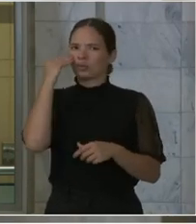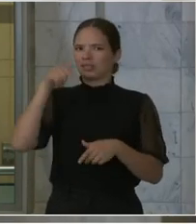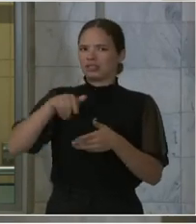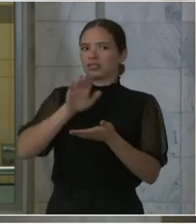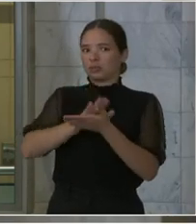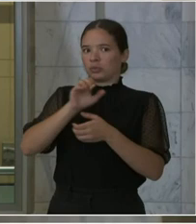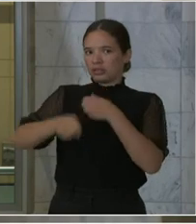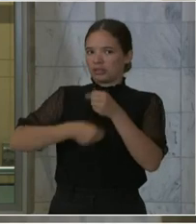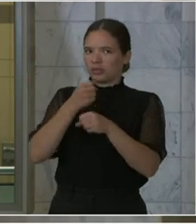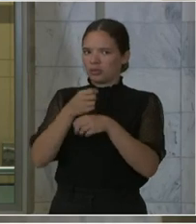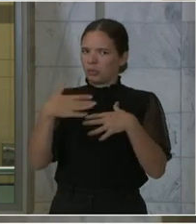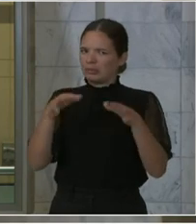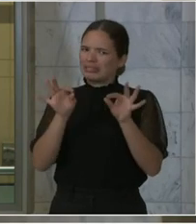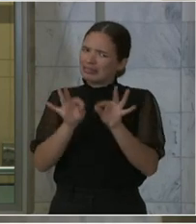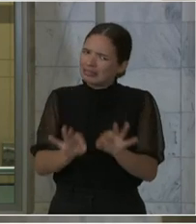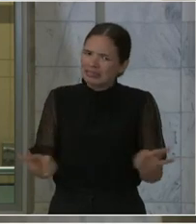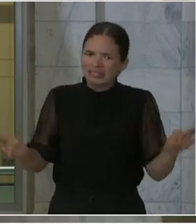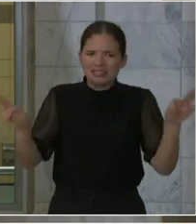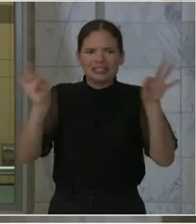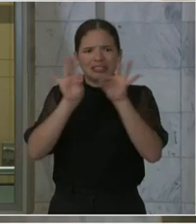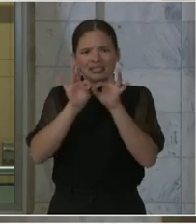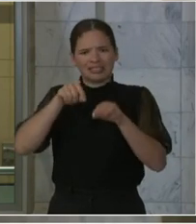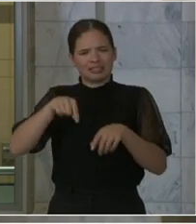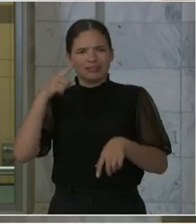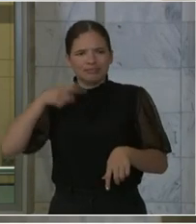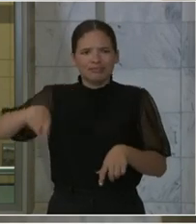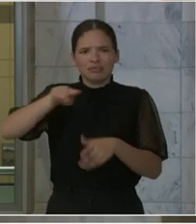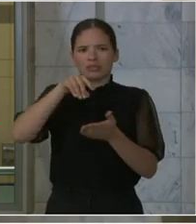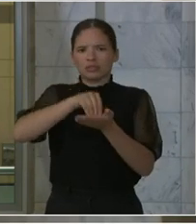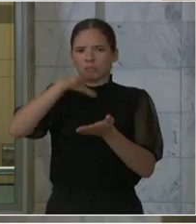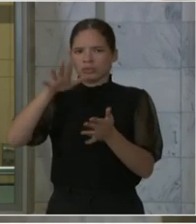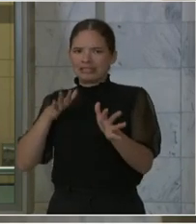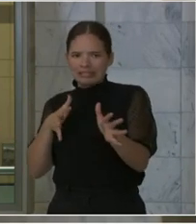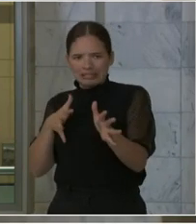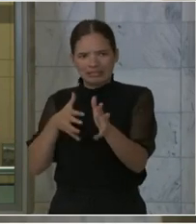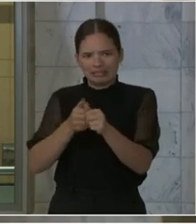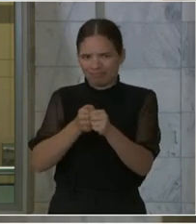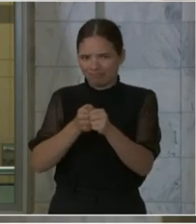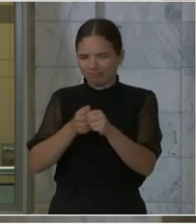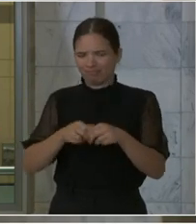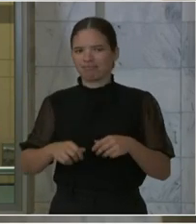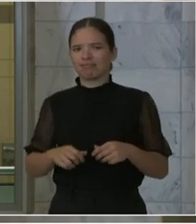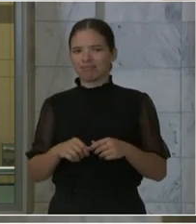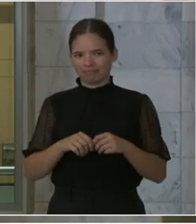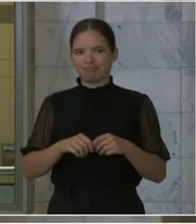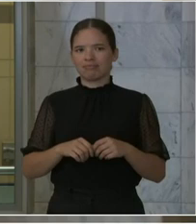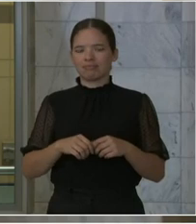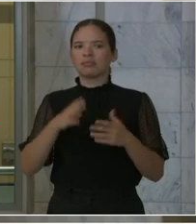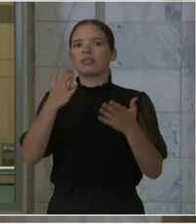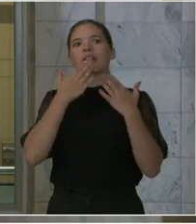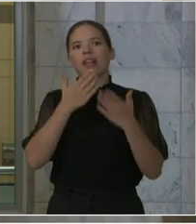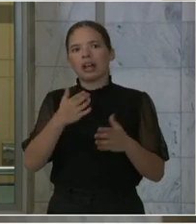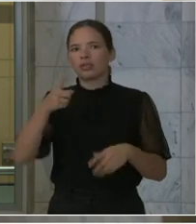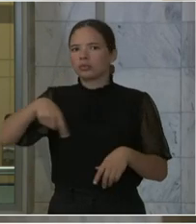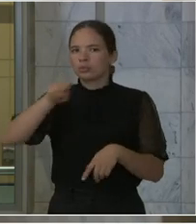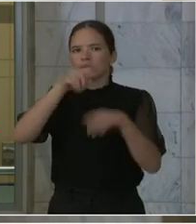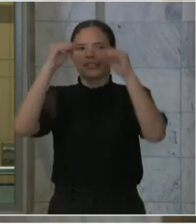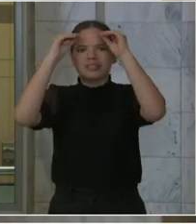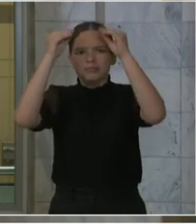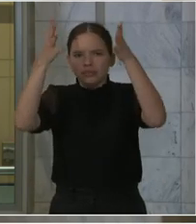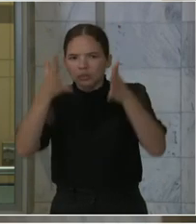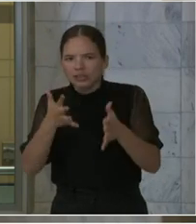students' comeback. We're grateful to our teachers, to all of our employees, to our